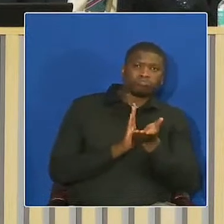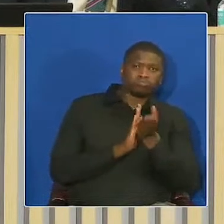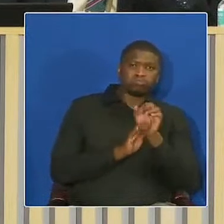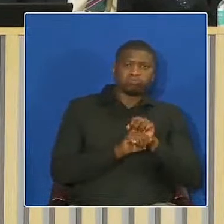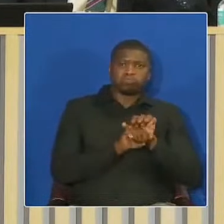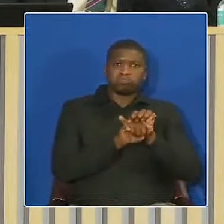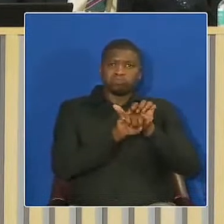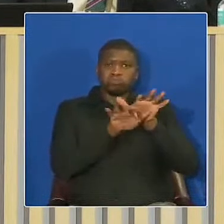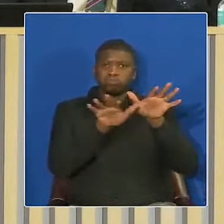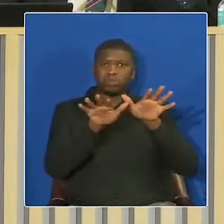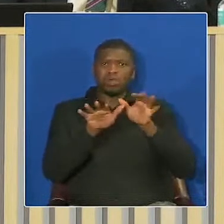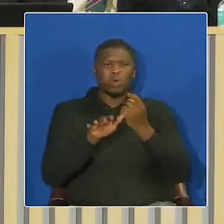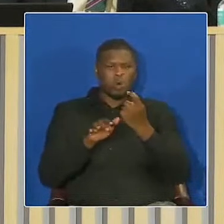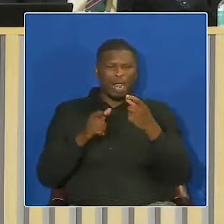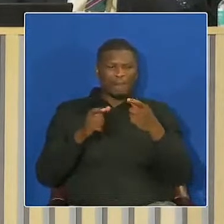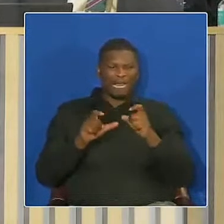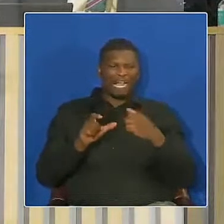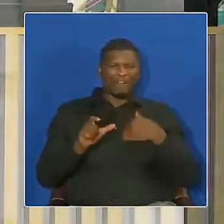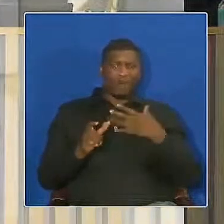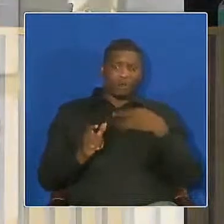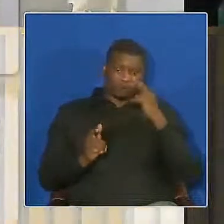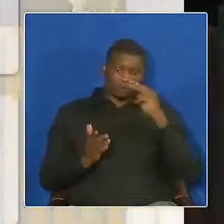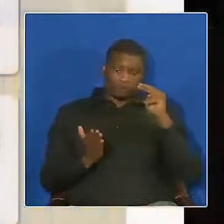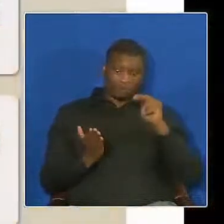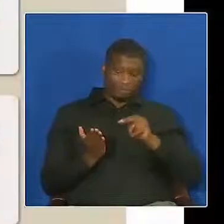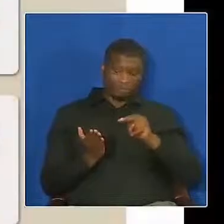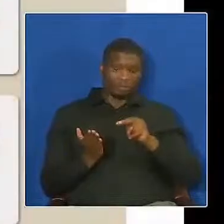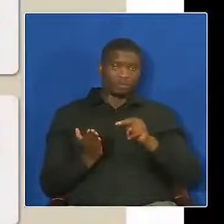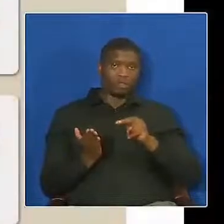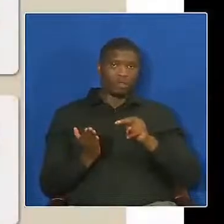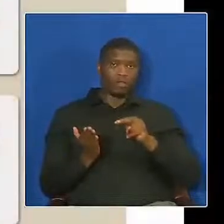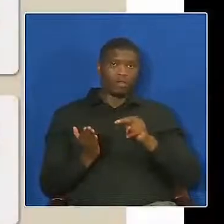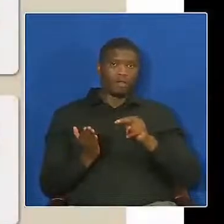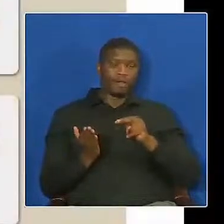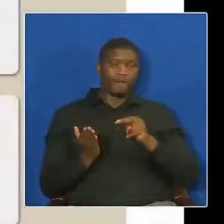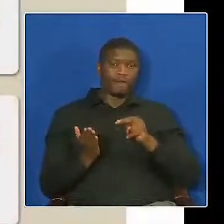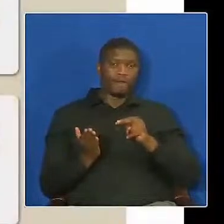There is a paragraph that I want to refer the Commission on,